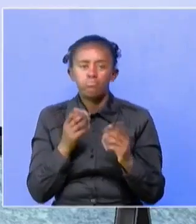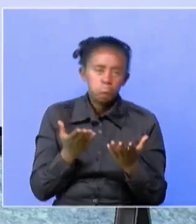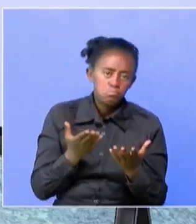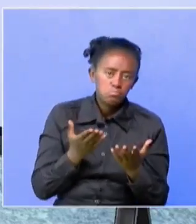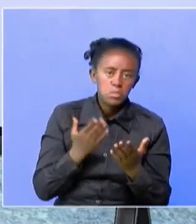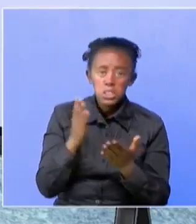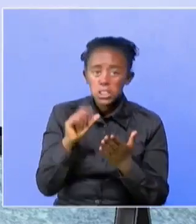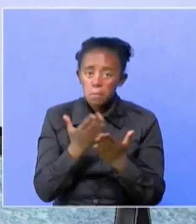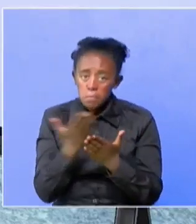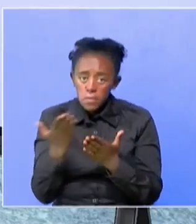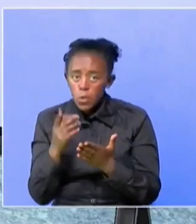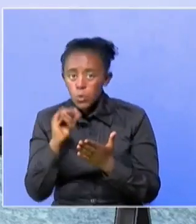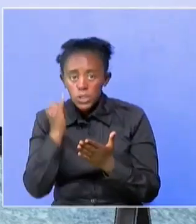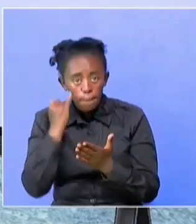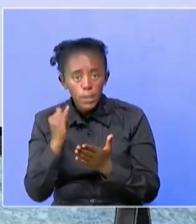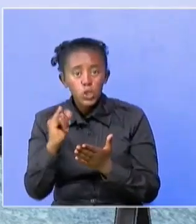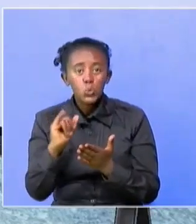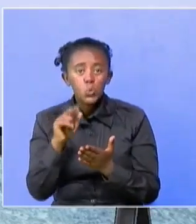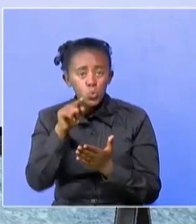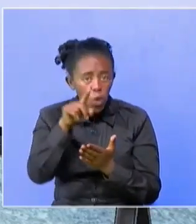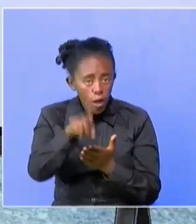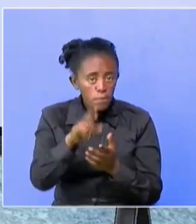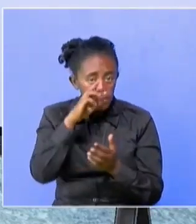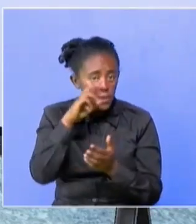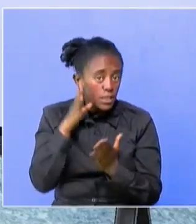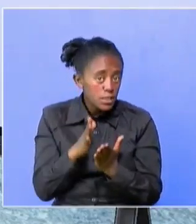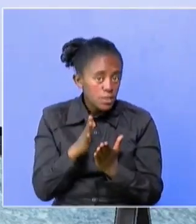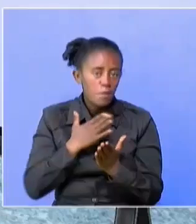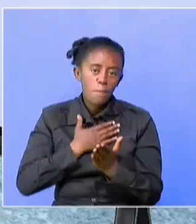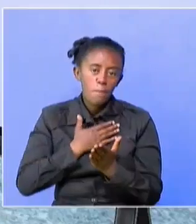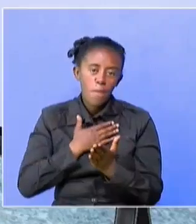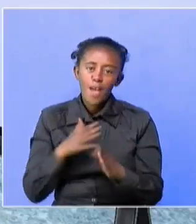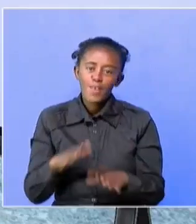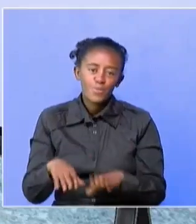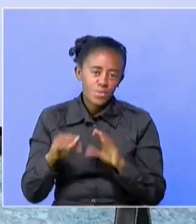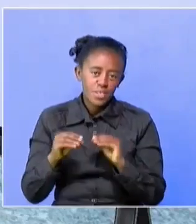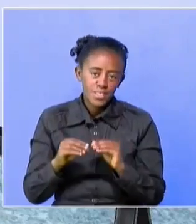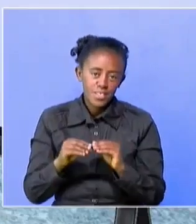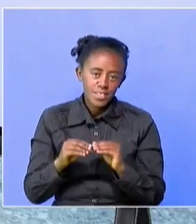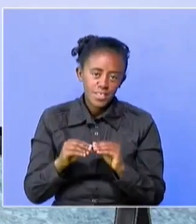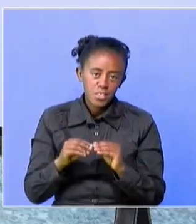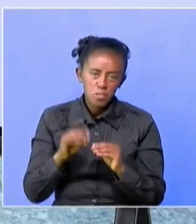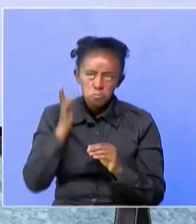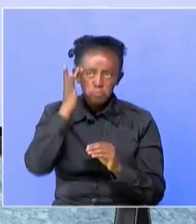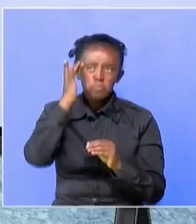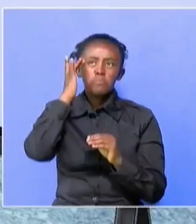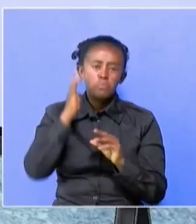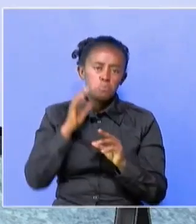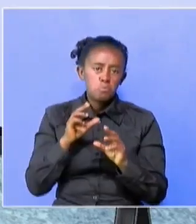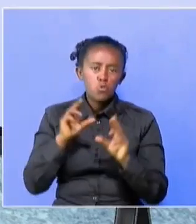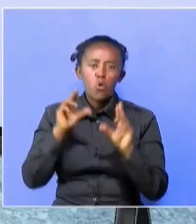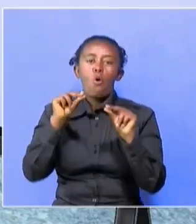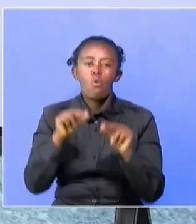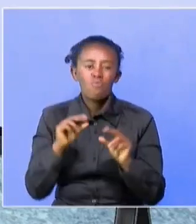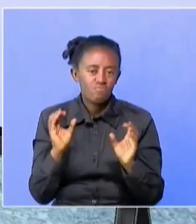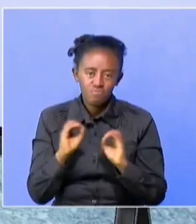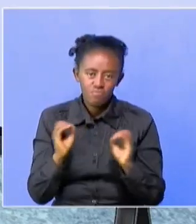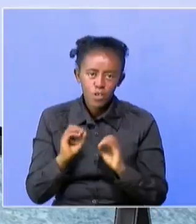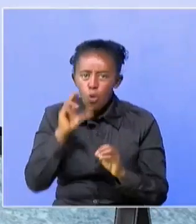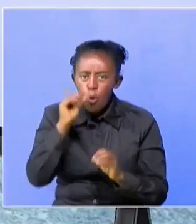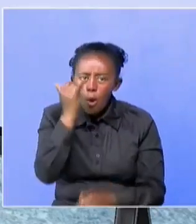or some issues, you have to be reasonable, my students. Yeah, don't say simply no. Why do you say